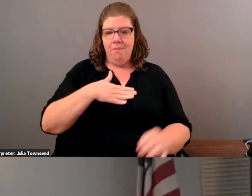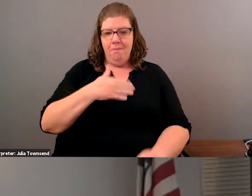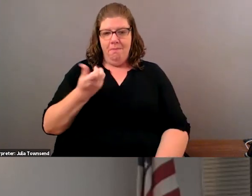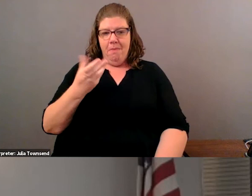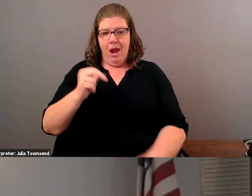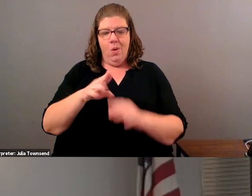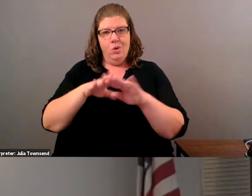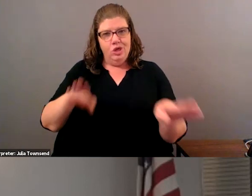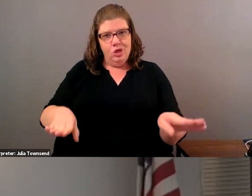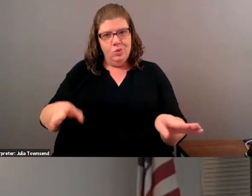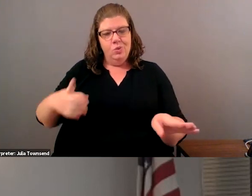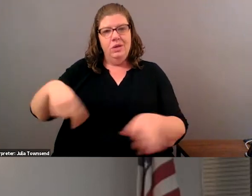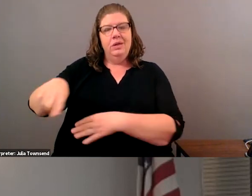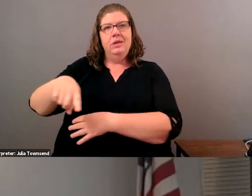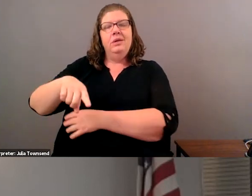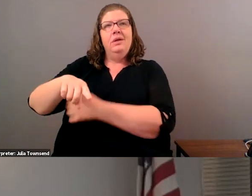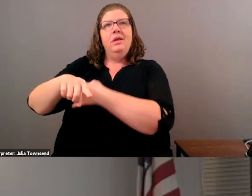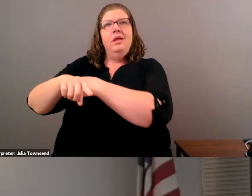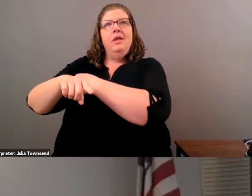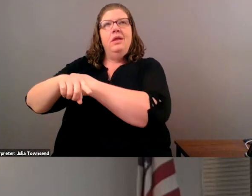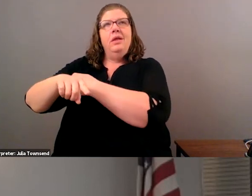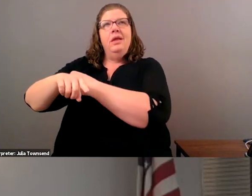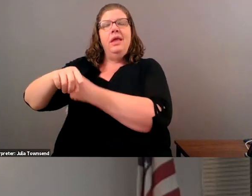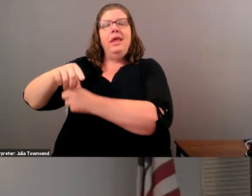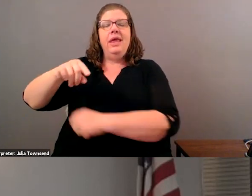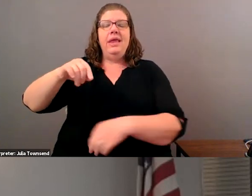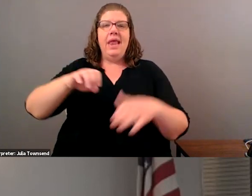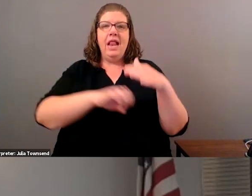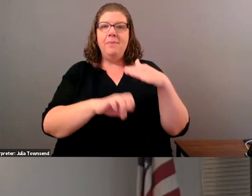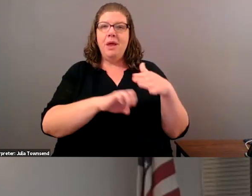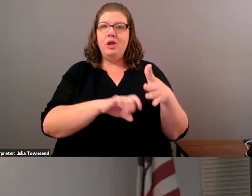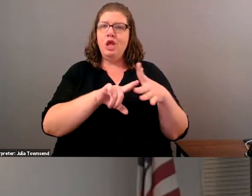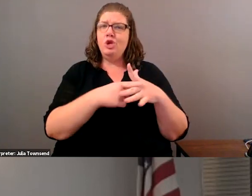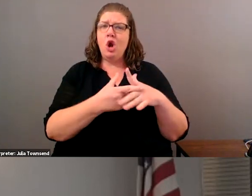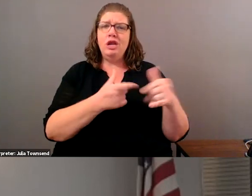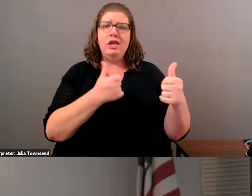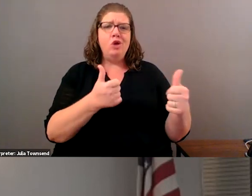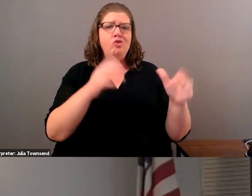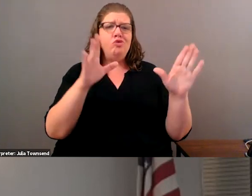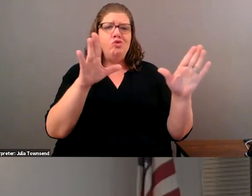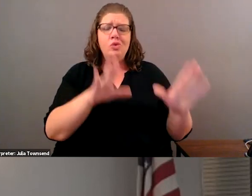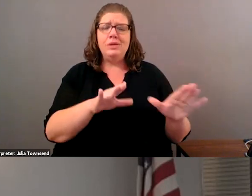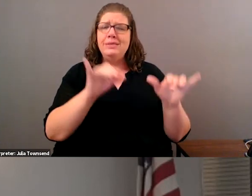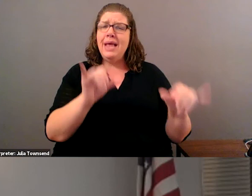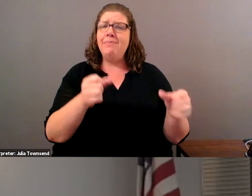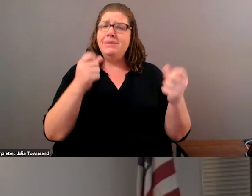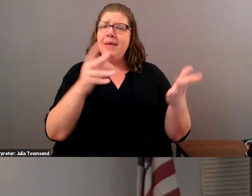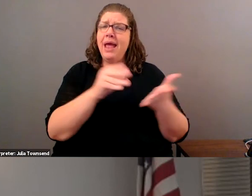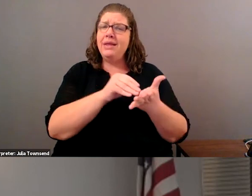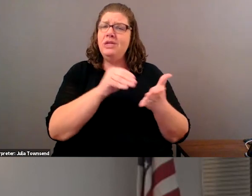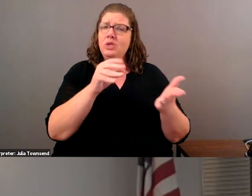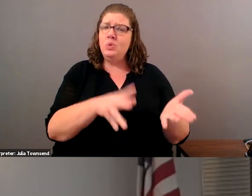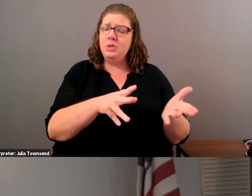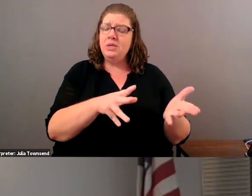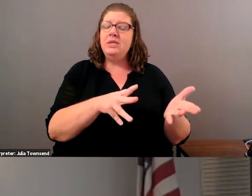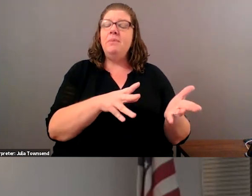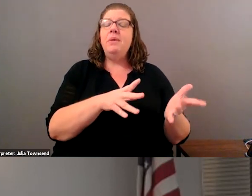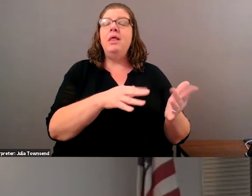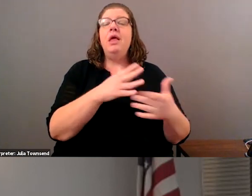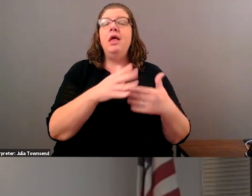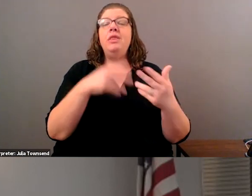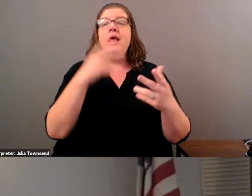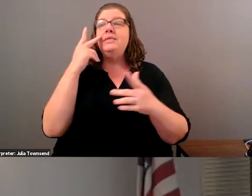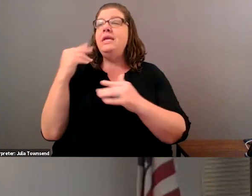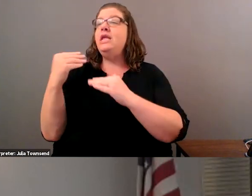was, they started out good in grade school, which so many kids do. They have a lot of support, but then they start seeing their peers